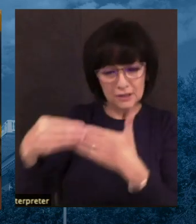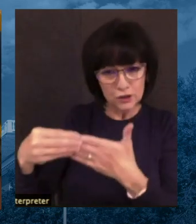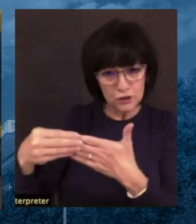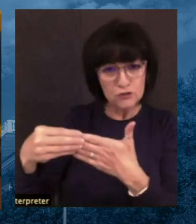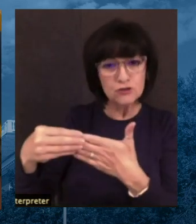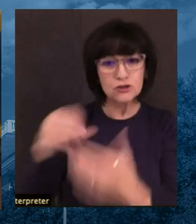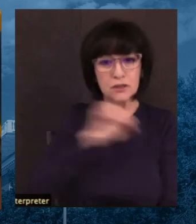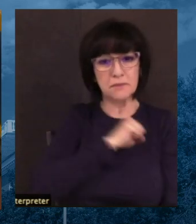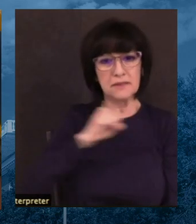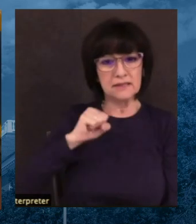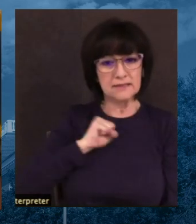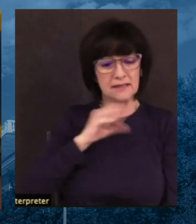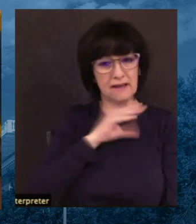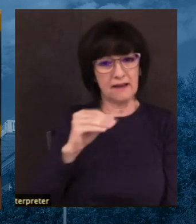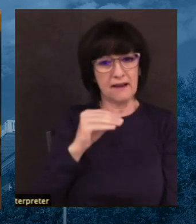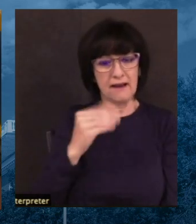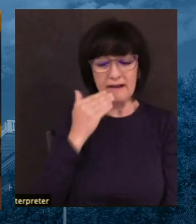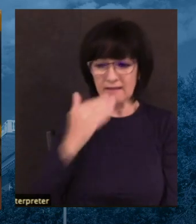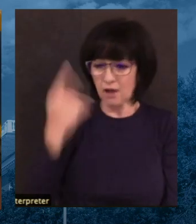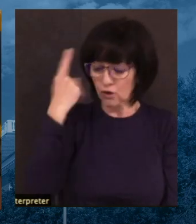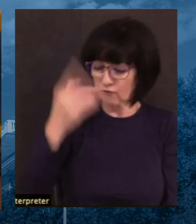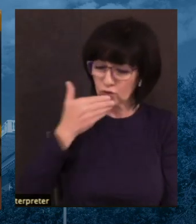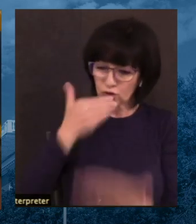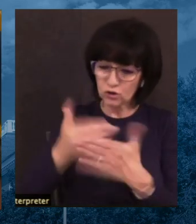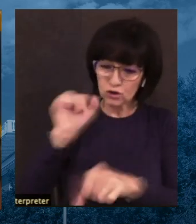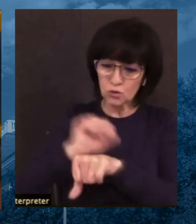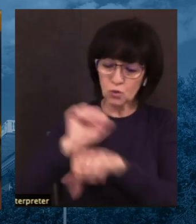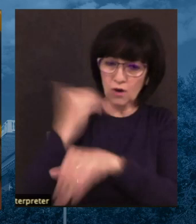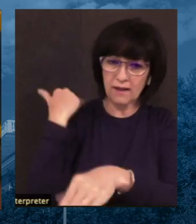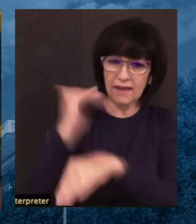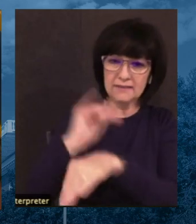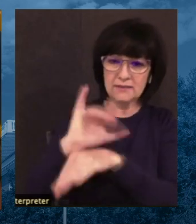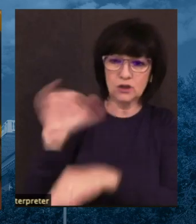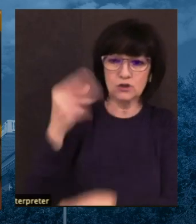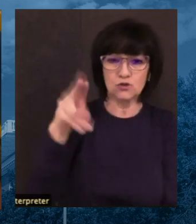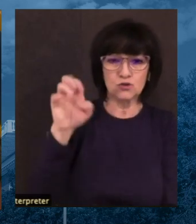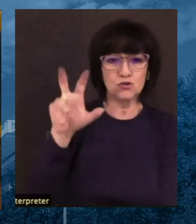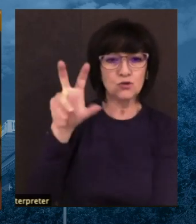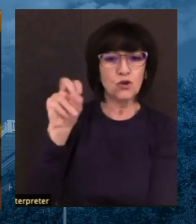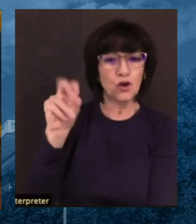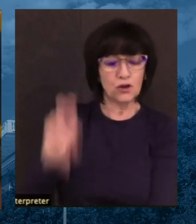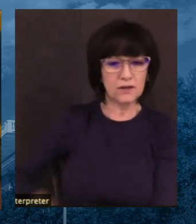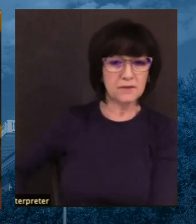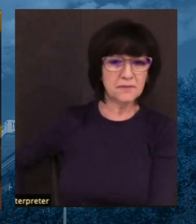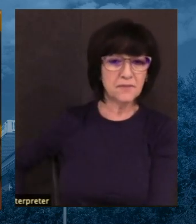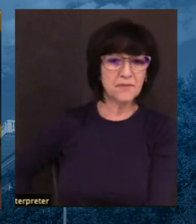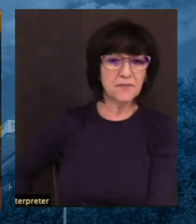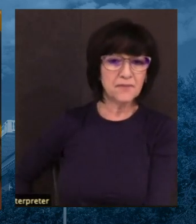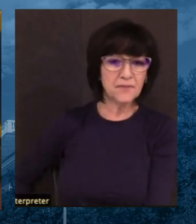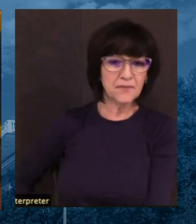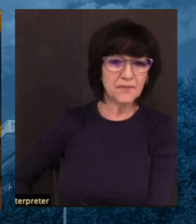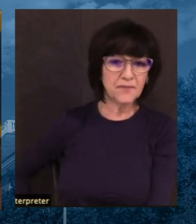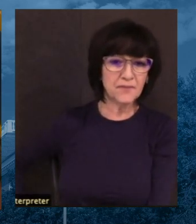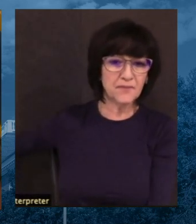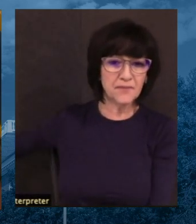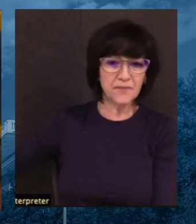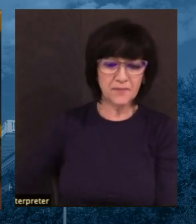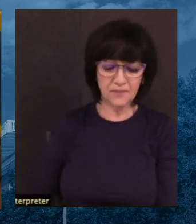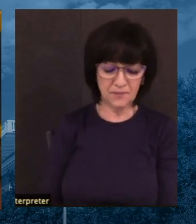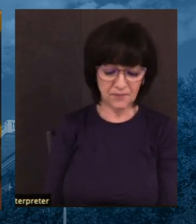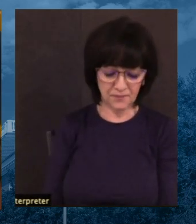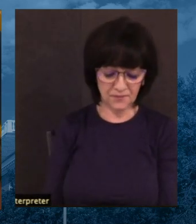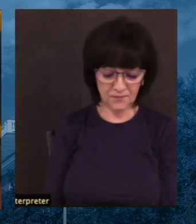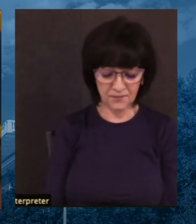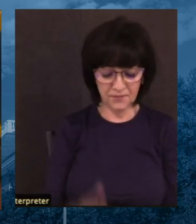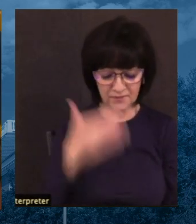good evening last night on June the 30th. Well, Governor, thank you very much for joining the